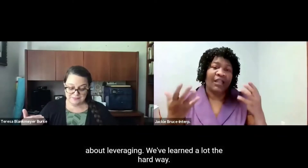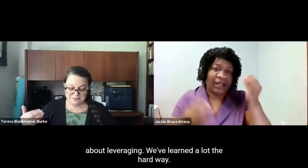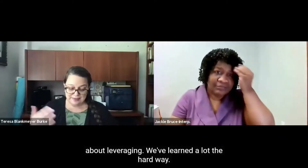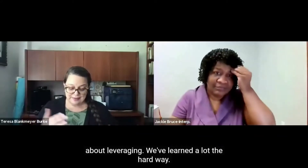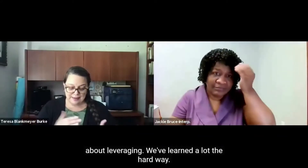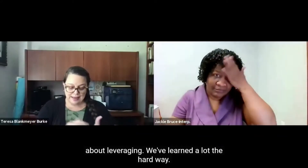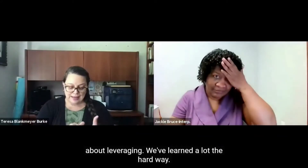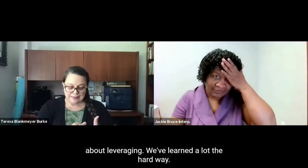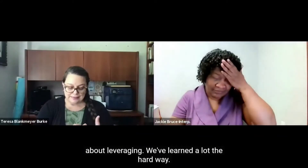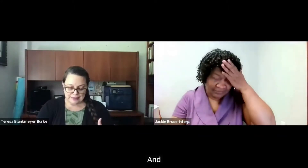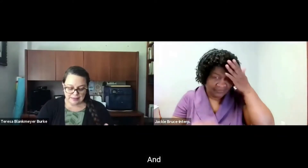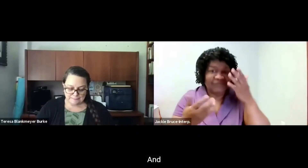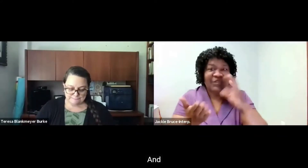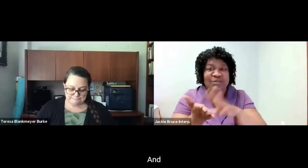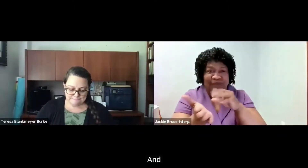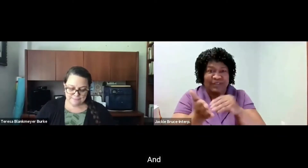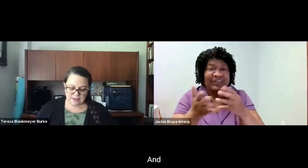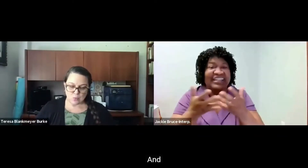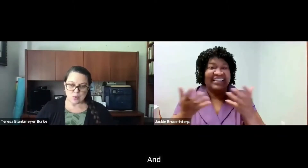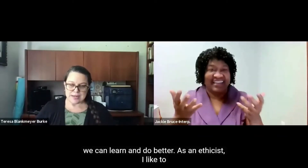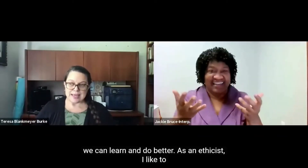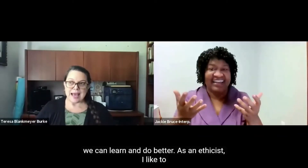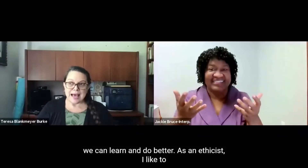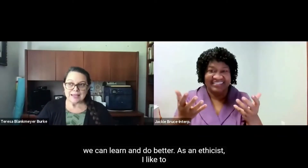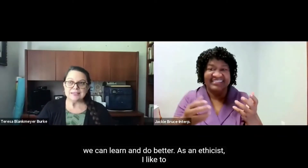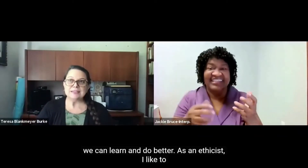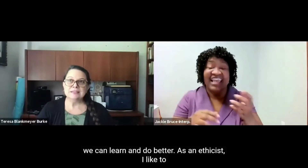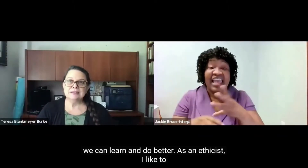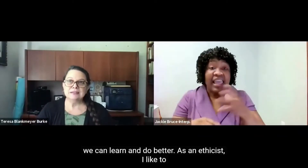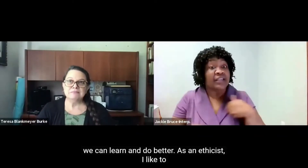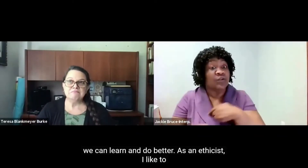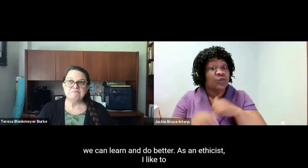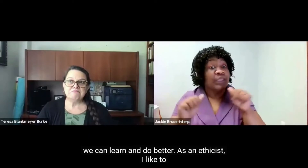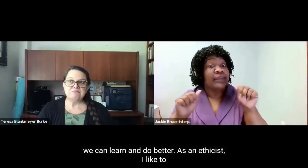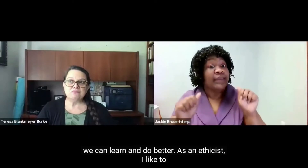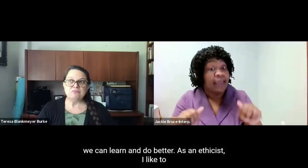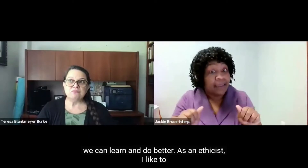way. And we can